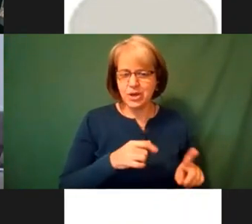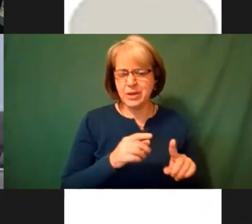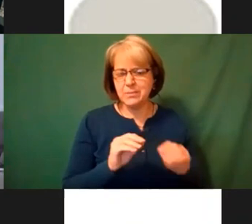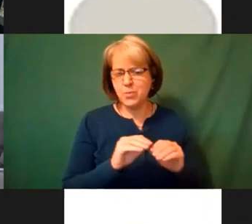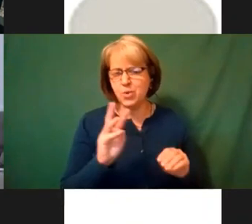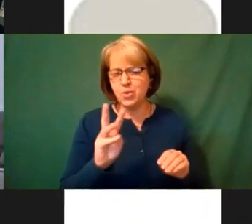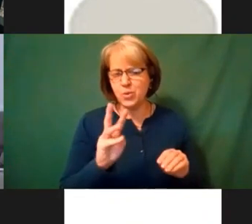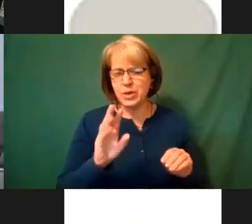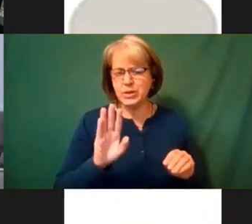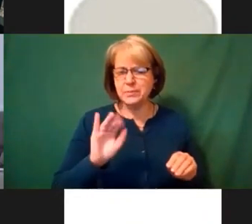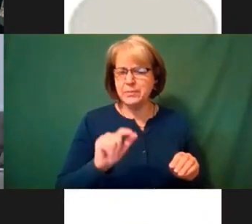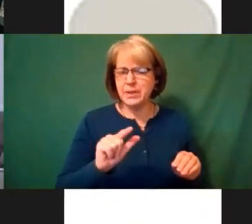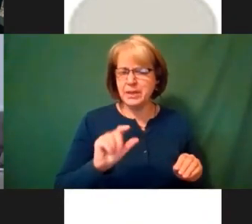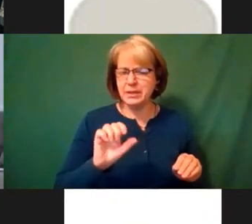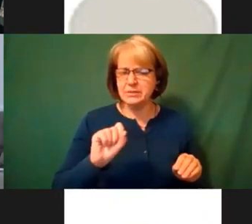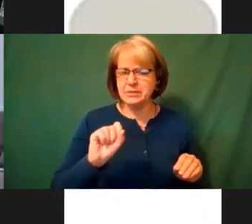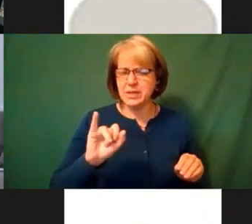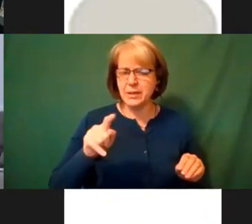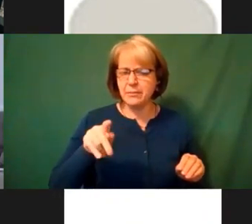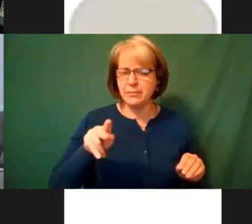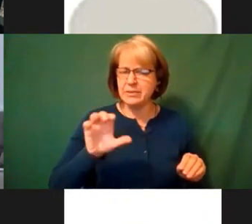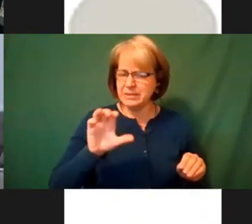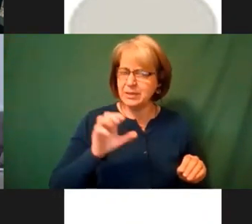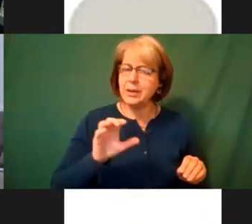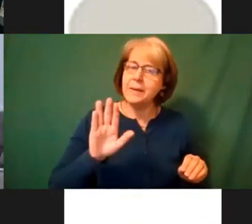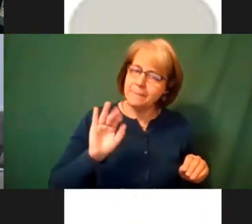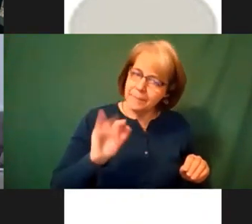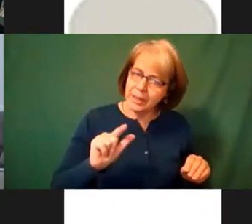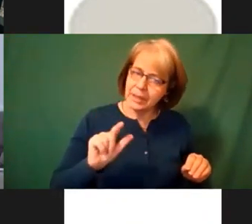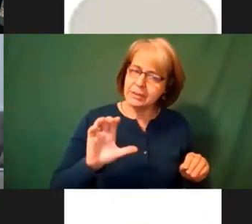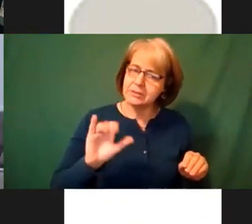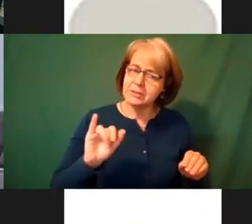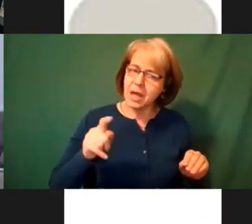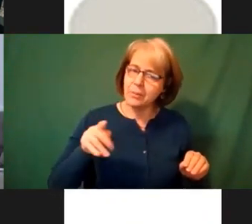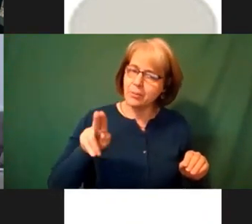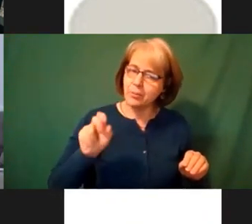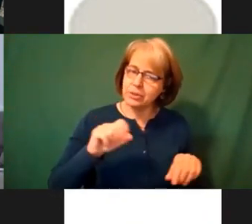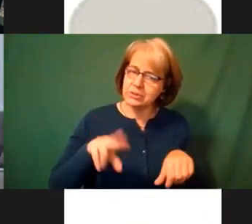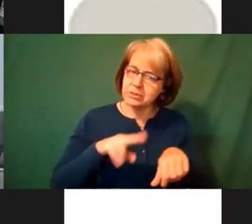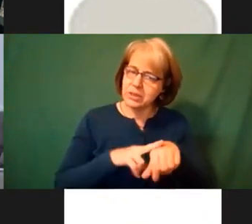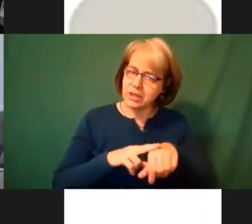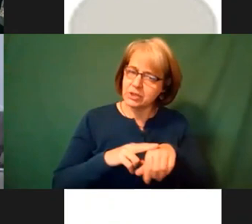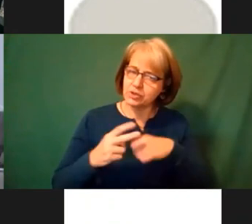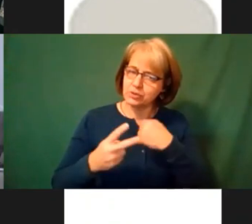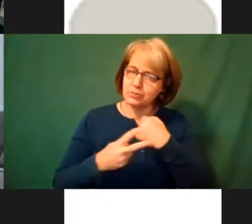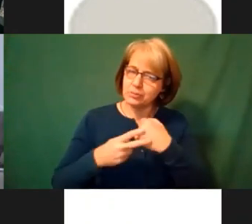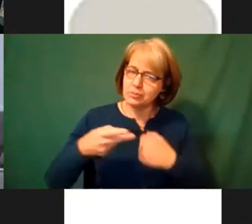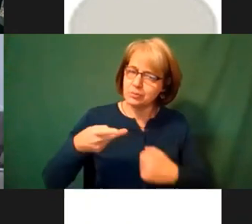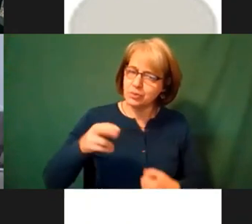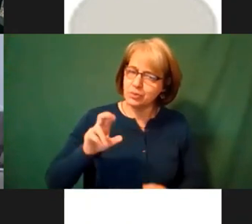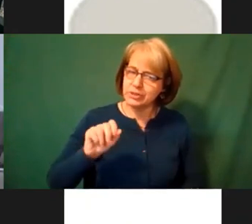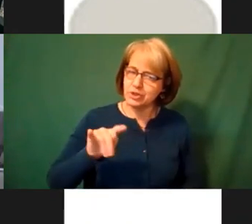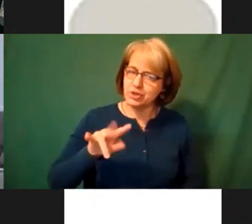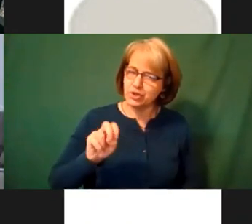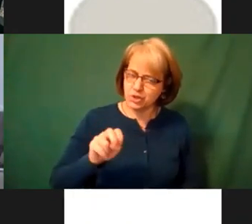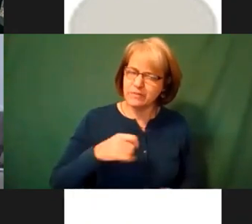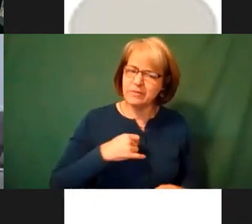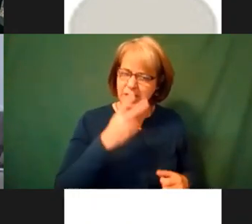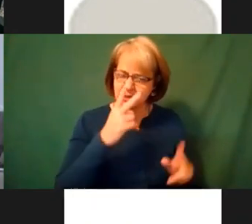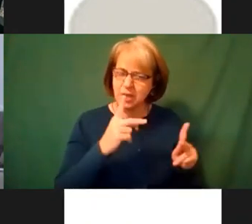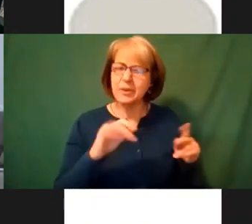Big Cypress National Preserve. And I spent a lot of time talking to staff, you know, at the time a predominantly white staff, really good folks working at the